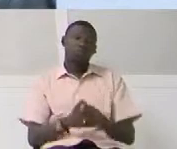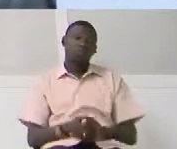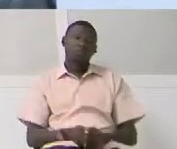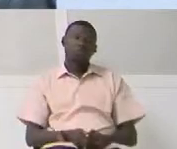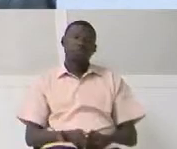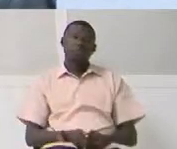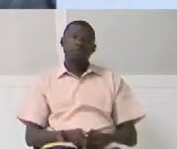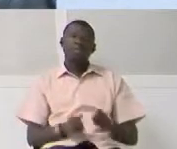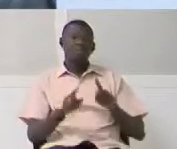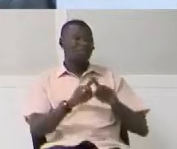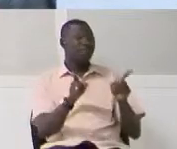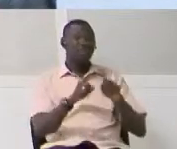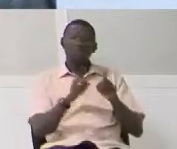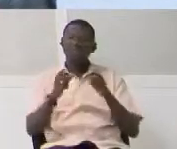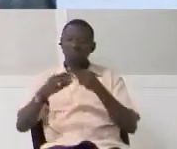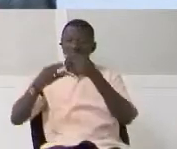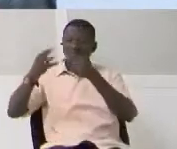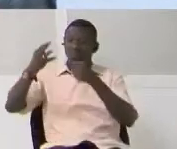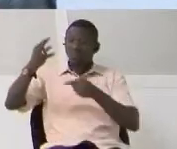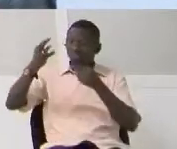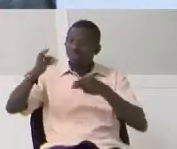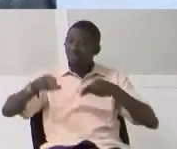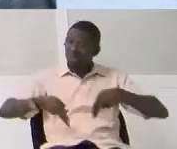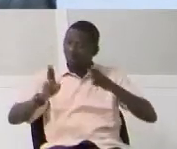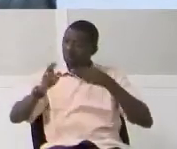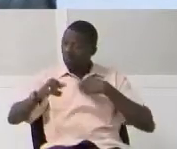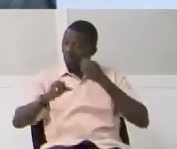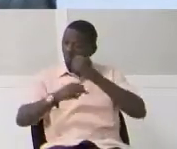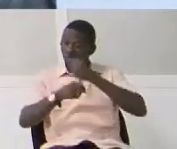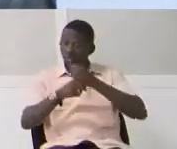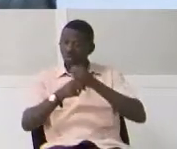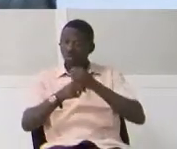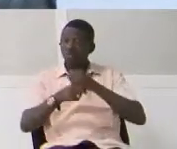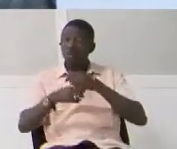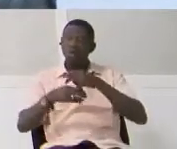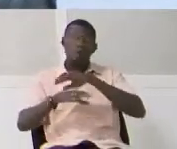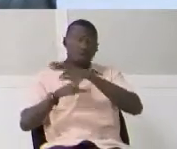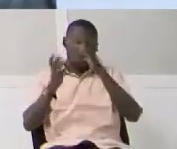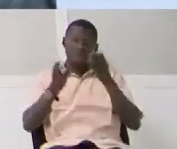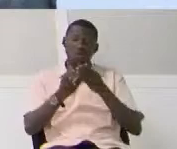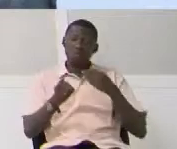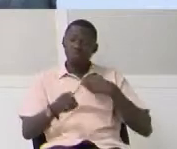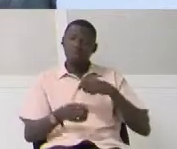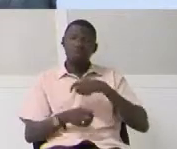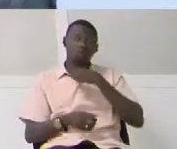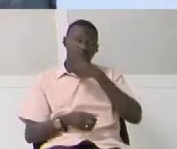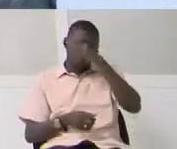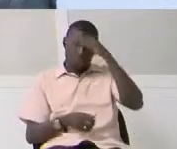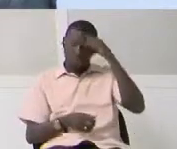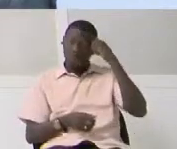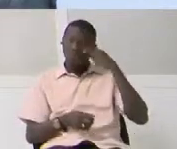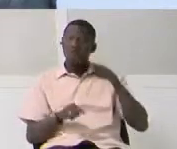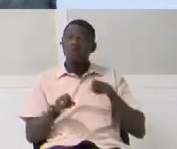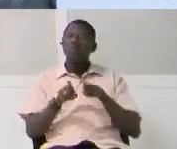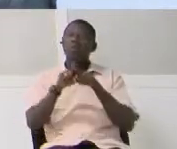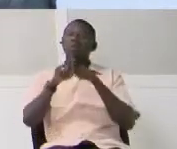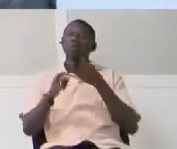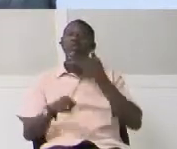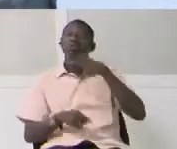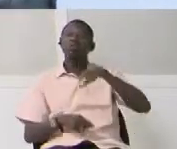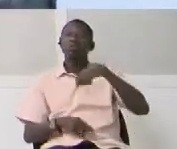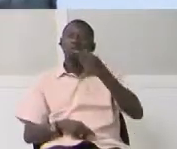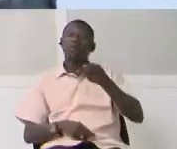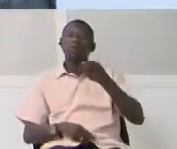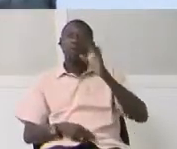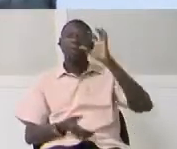Rankin Llewellyn name it Stanley Rankin Llewellyn name them te yoy yep xalay Banjul ni ma ñomako liggey xalay yo xamne musu